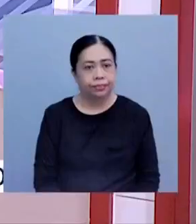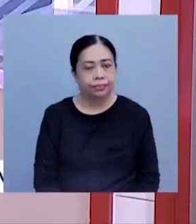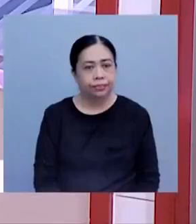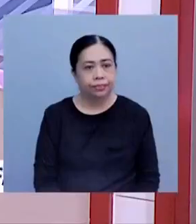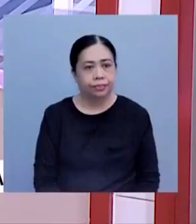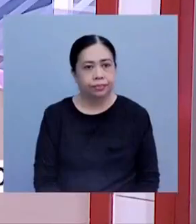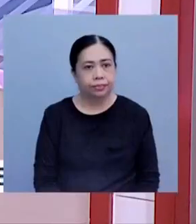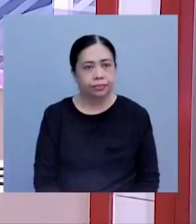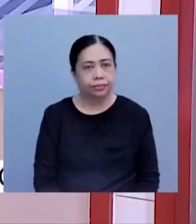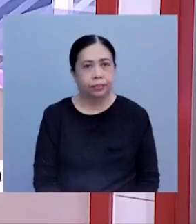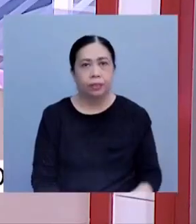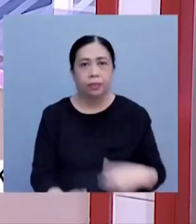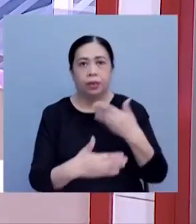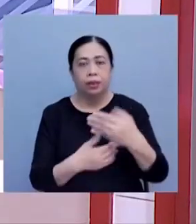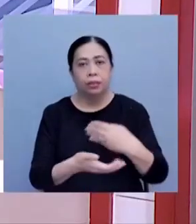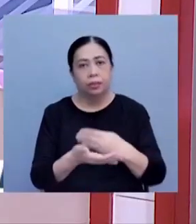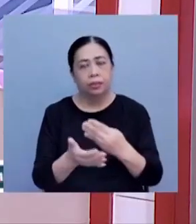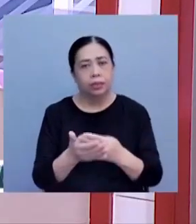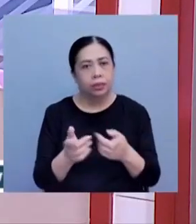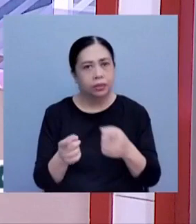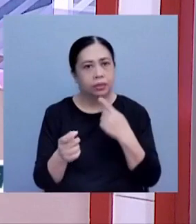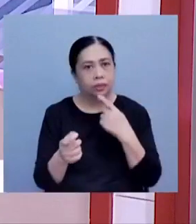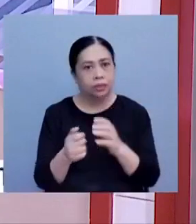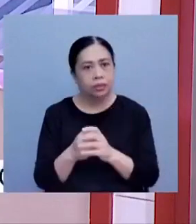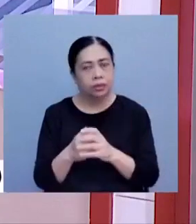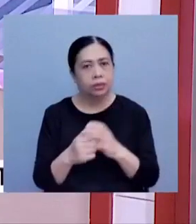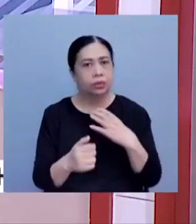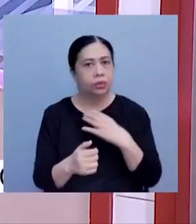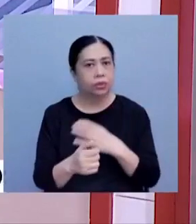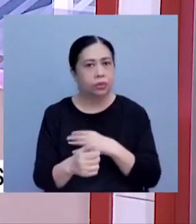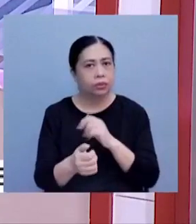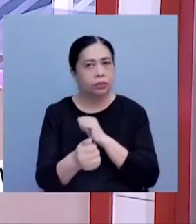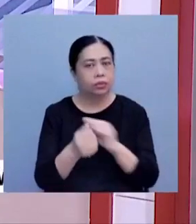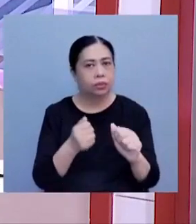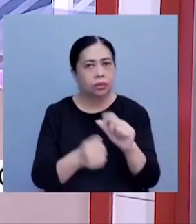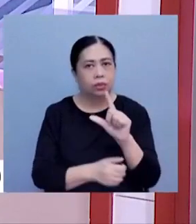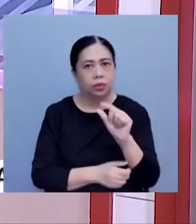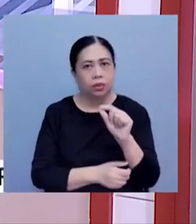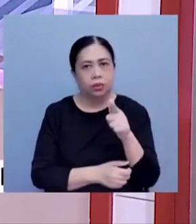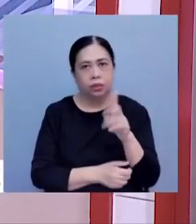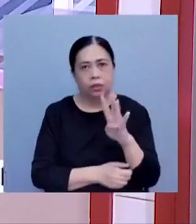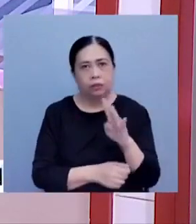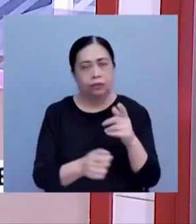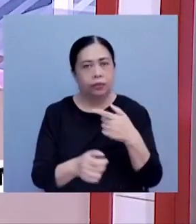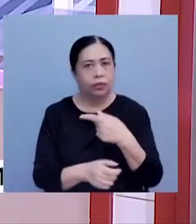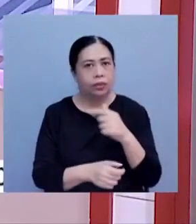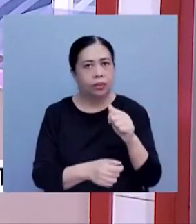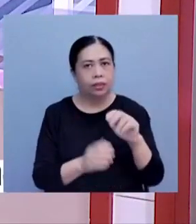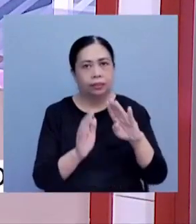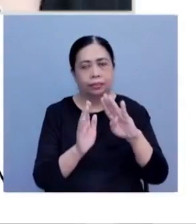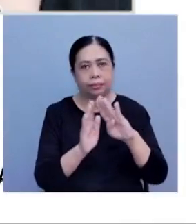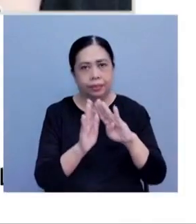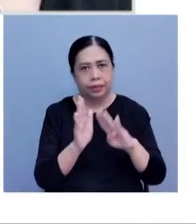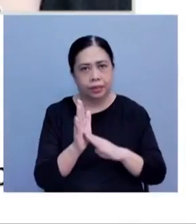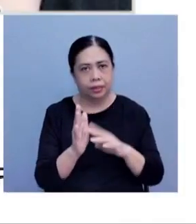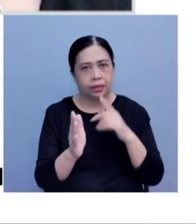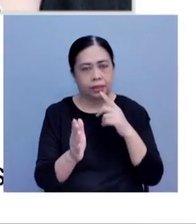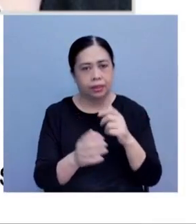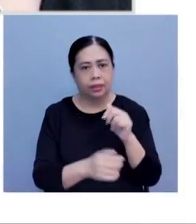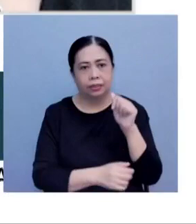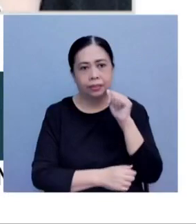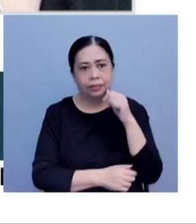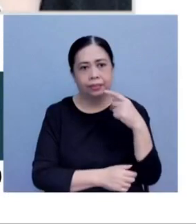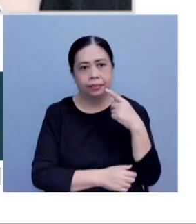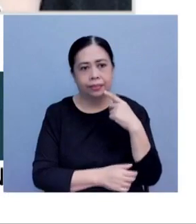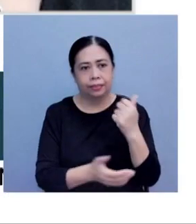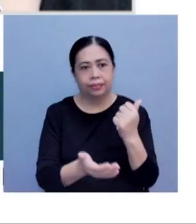The Budget Department lauded the House for its passage of the 2024 General Appropriations Bill. Secretary Amina Pangandaman says the